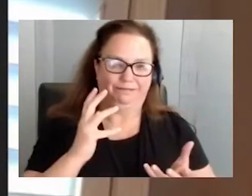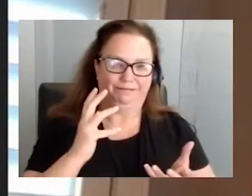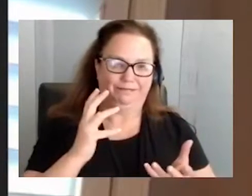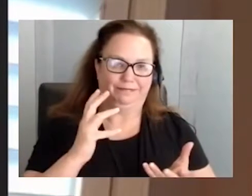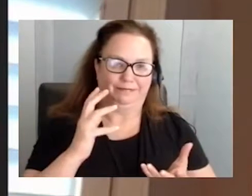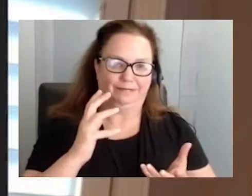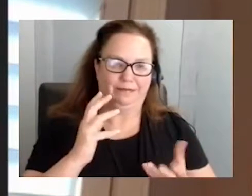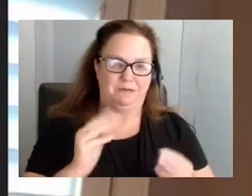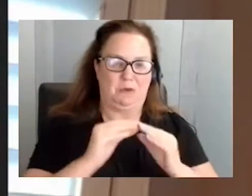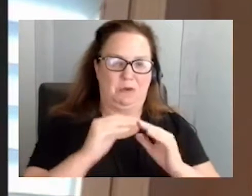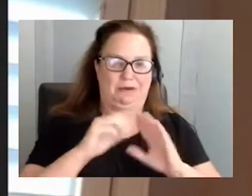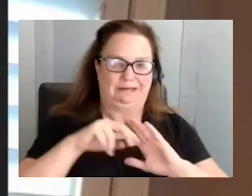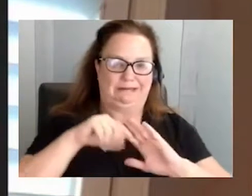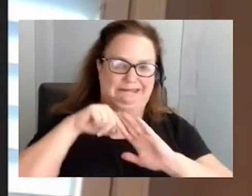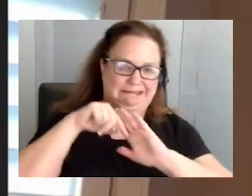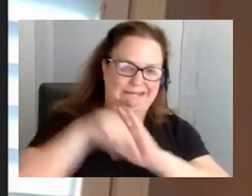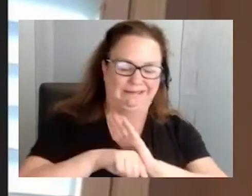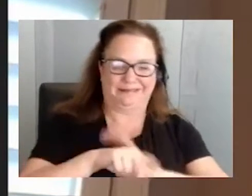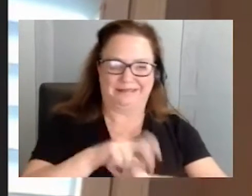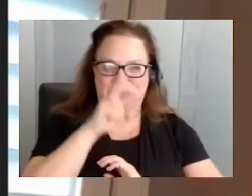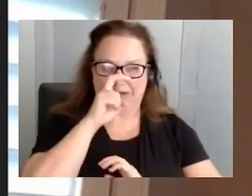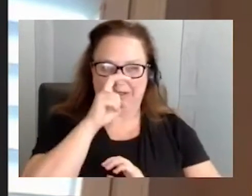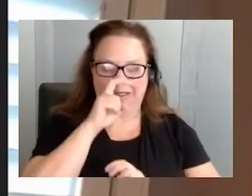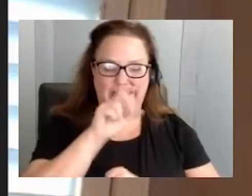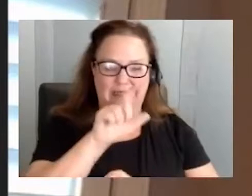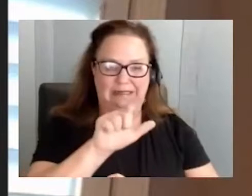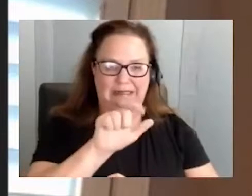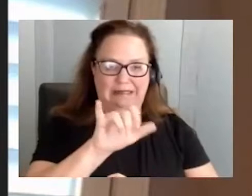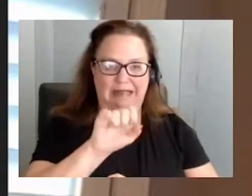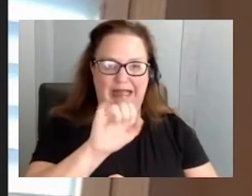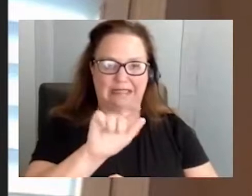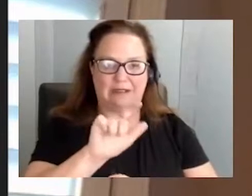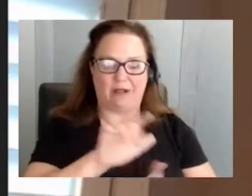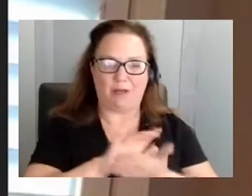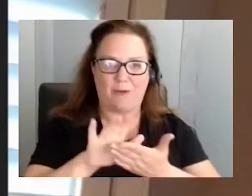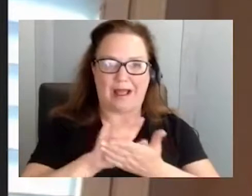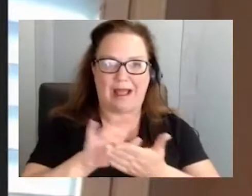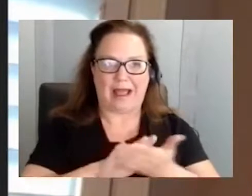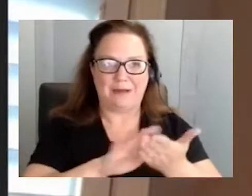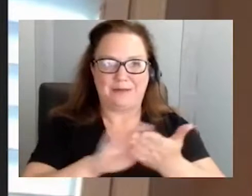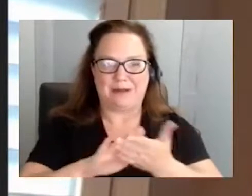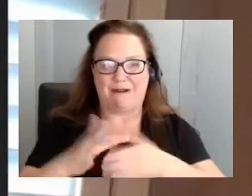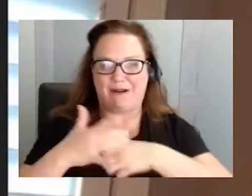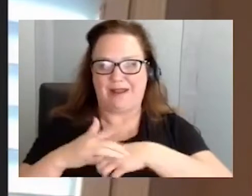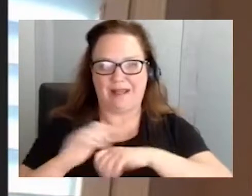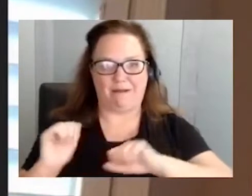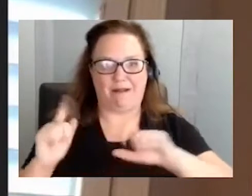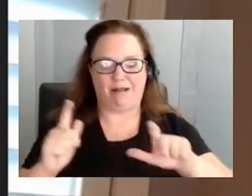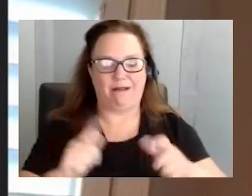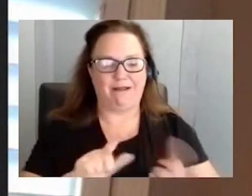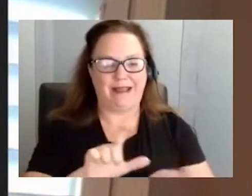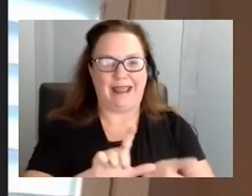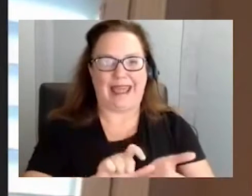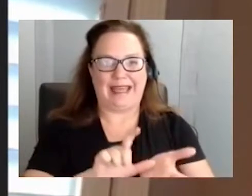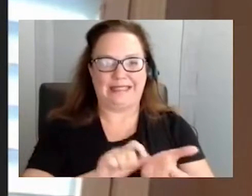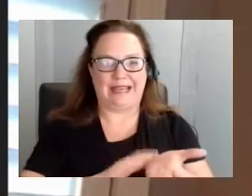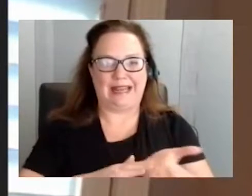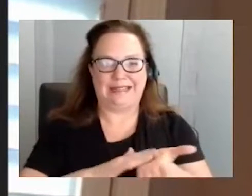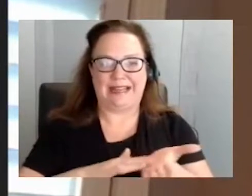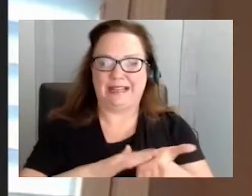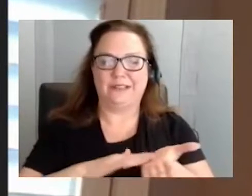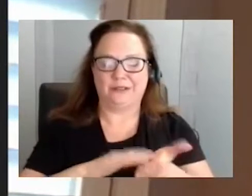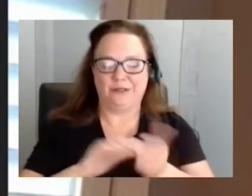more intense than what they were. Lysol wipes are available throughout the entire stadium. Hand sanitizer all over the